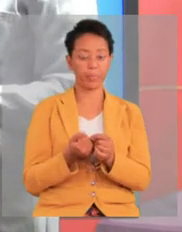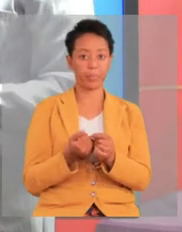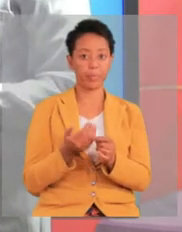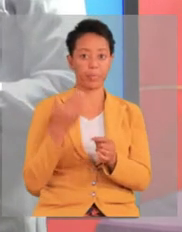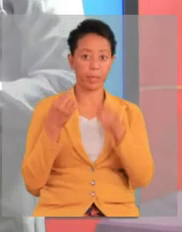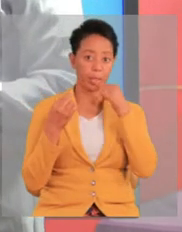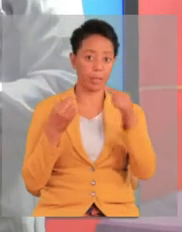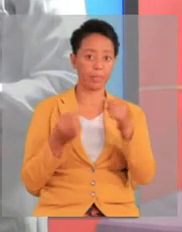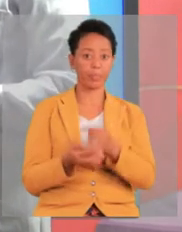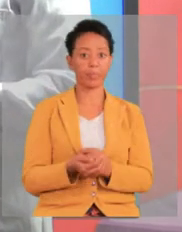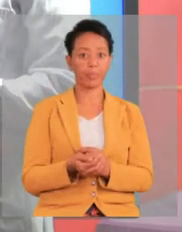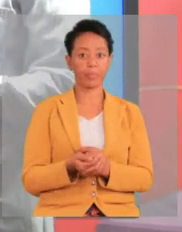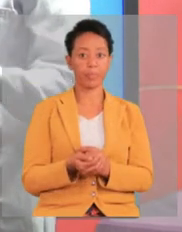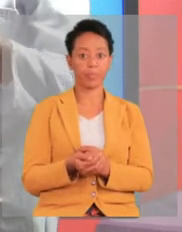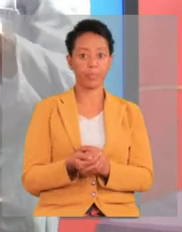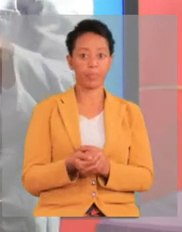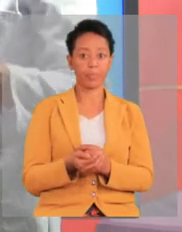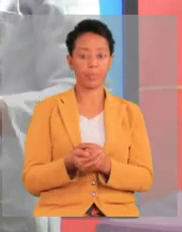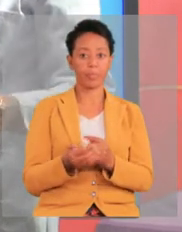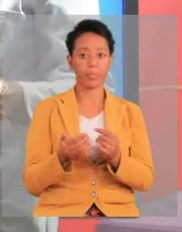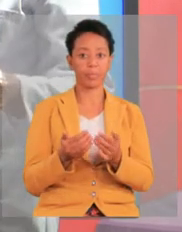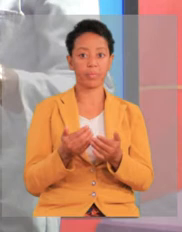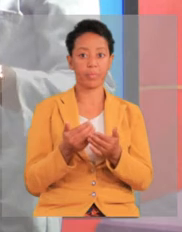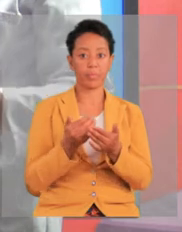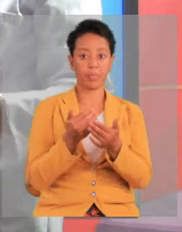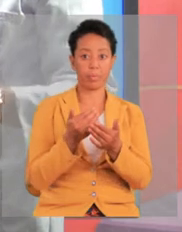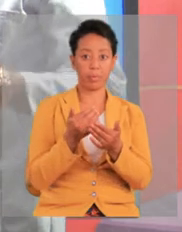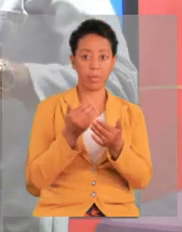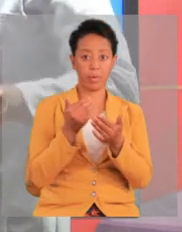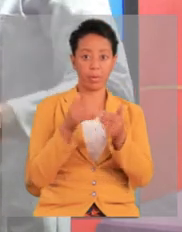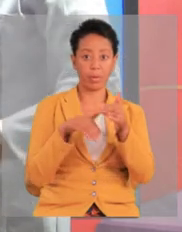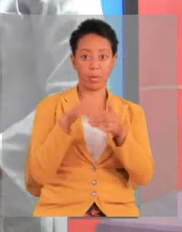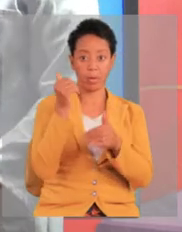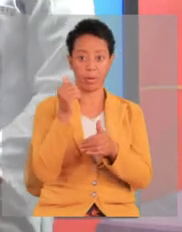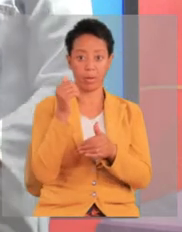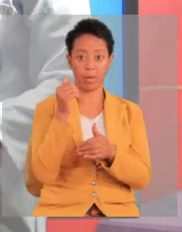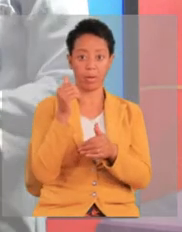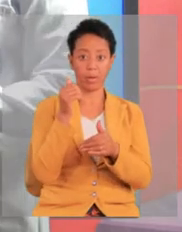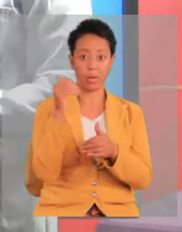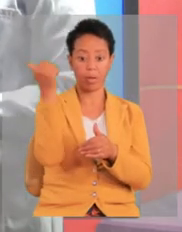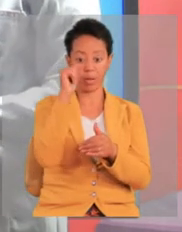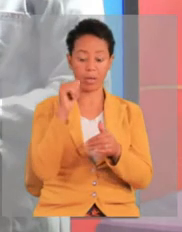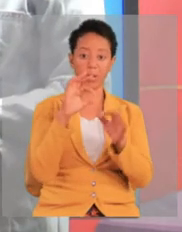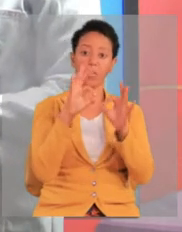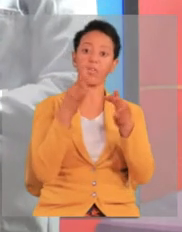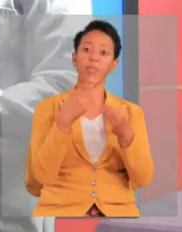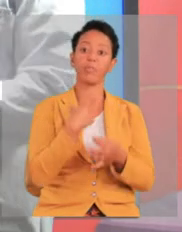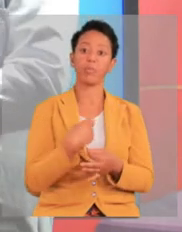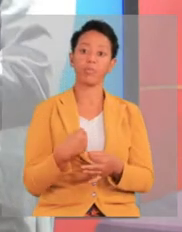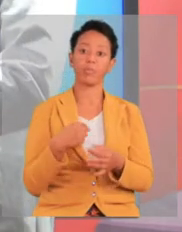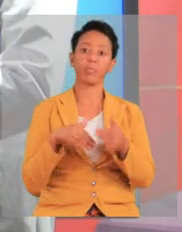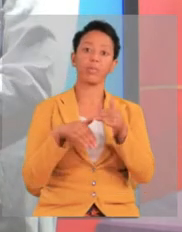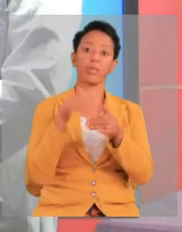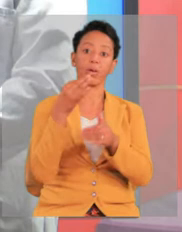that. Right? Take any of your family member. He's just take off